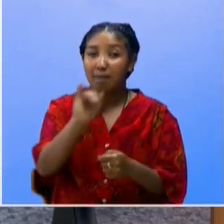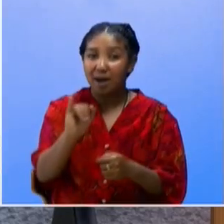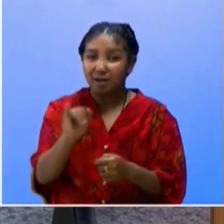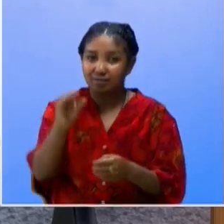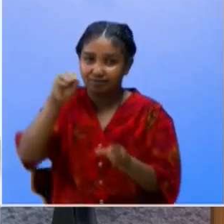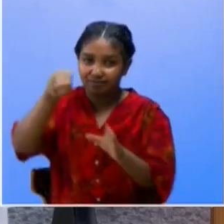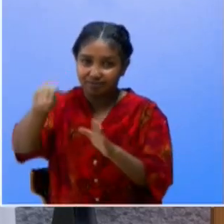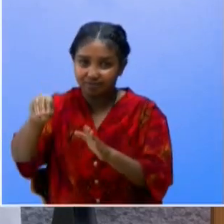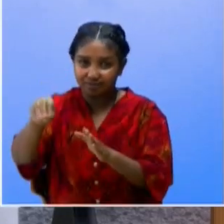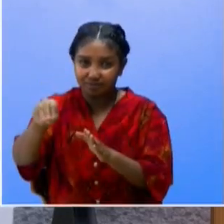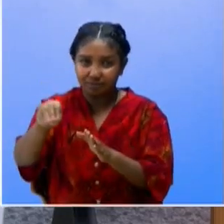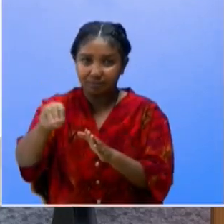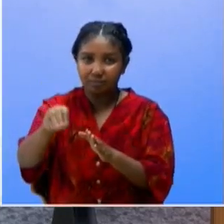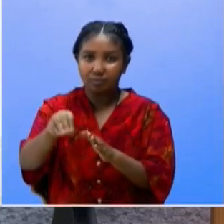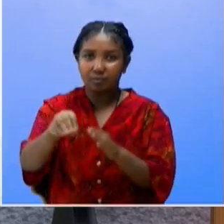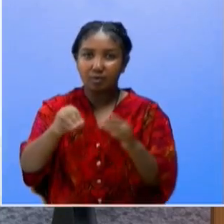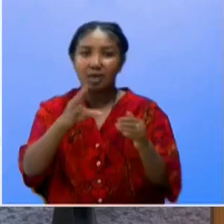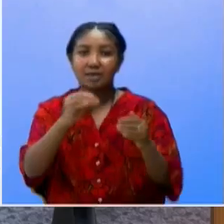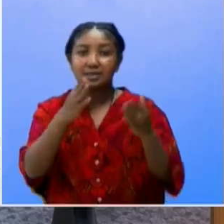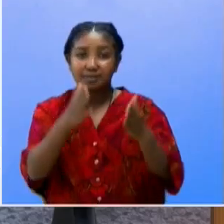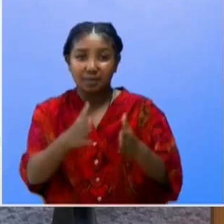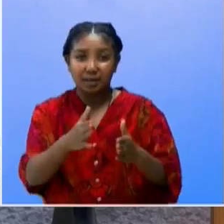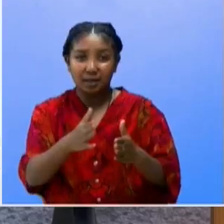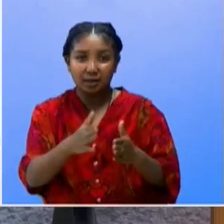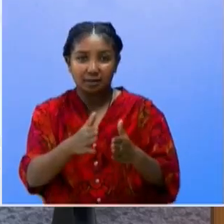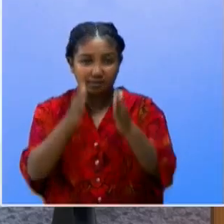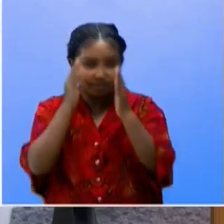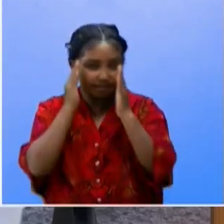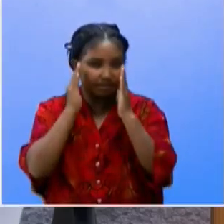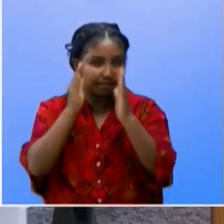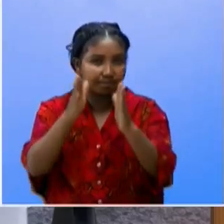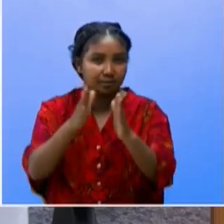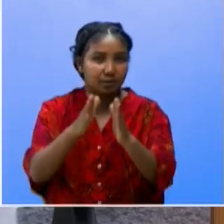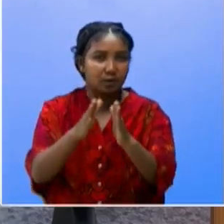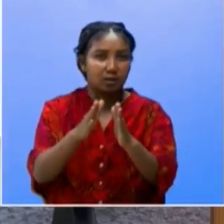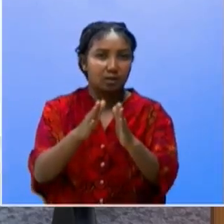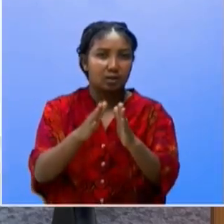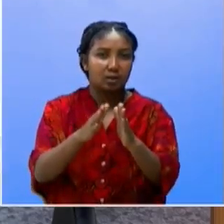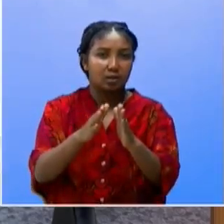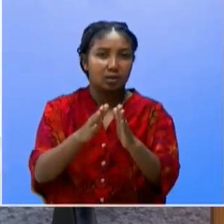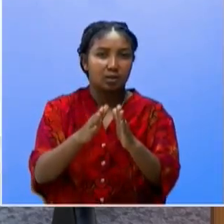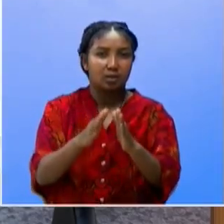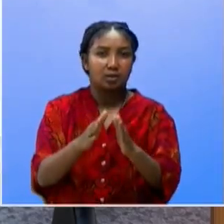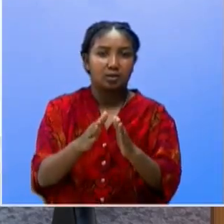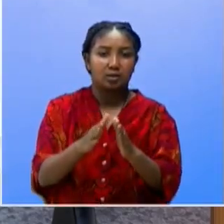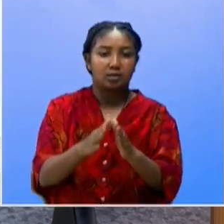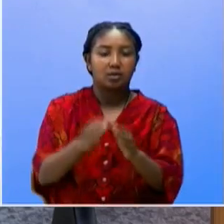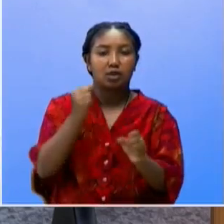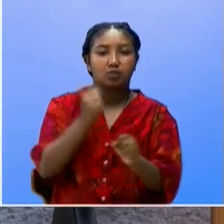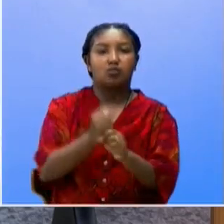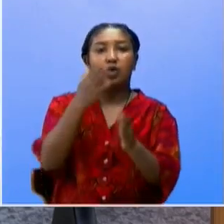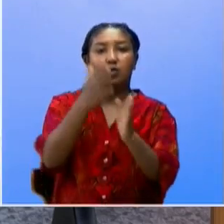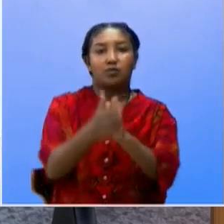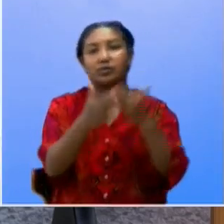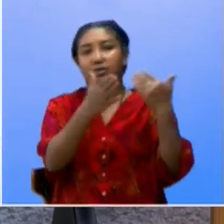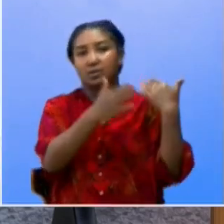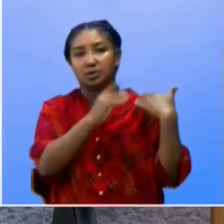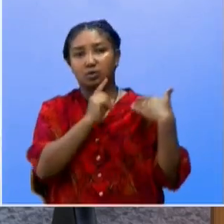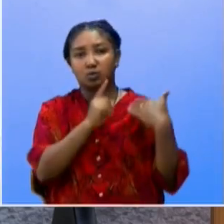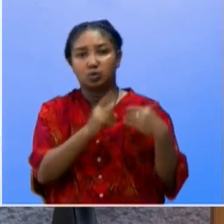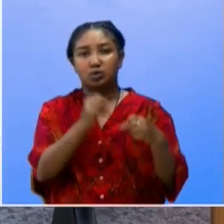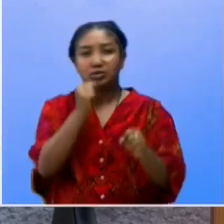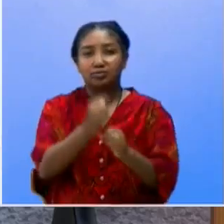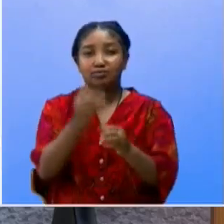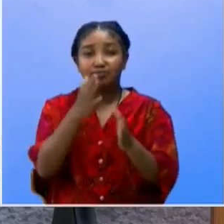can be used if the speaker's emphasis on what? On the doer of the action. If the doer